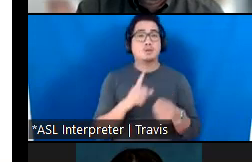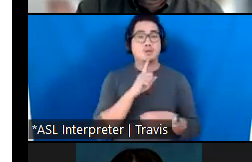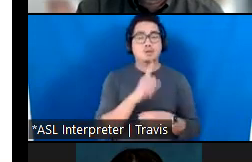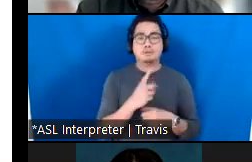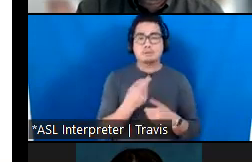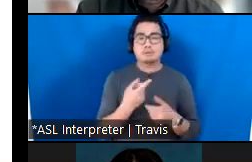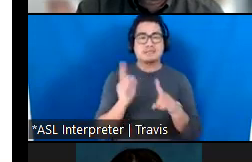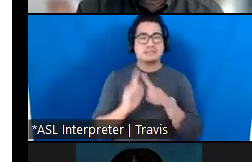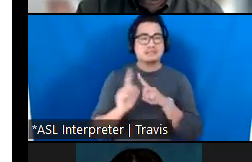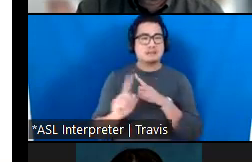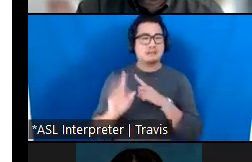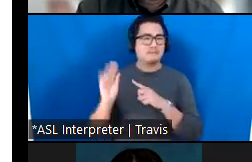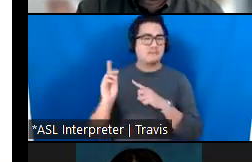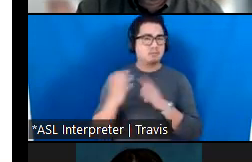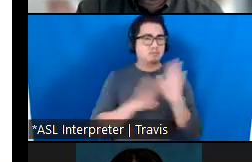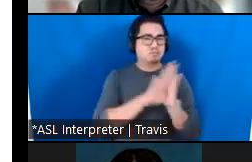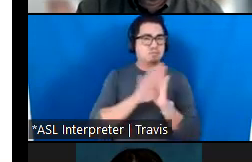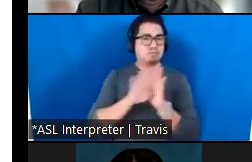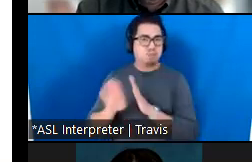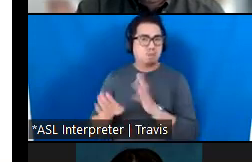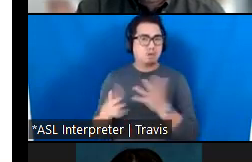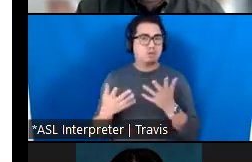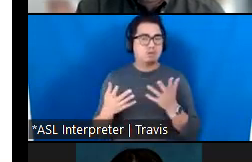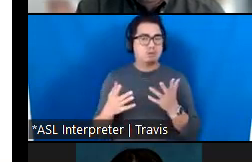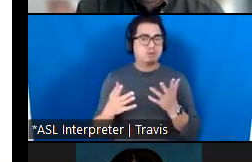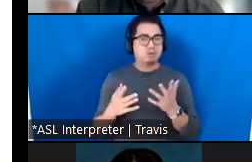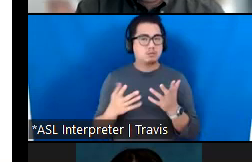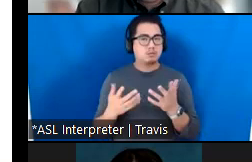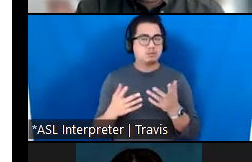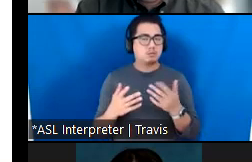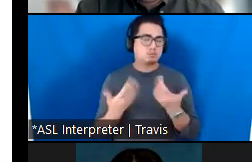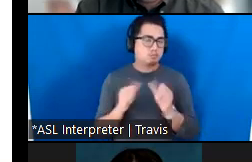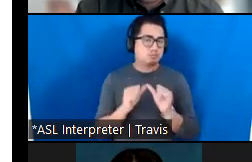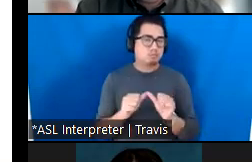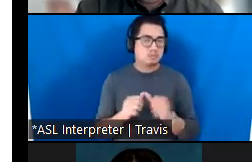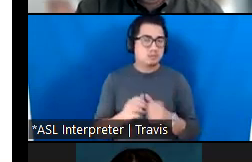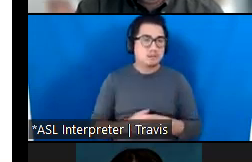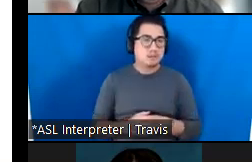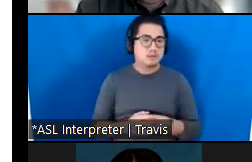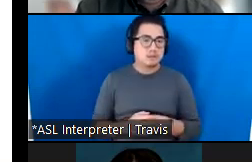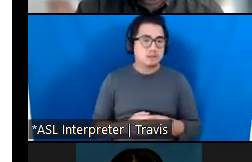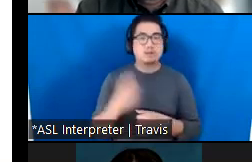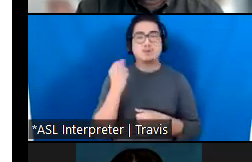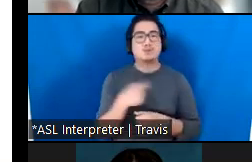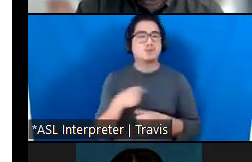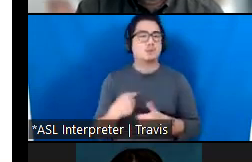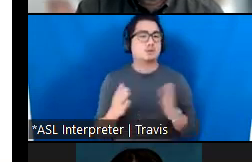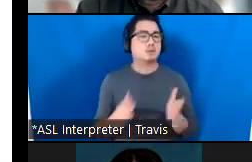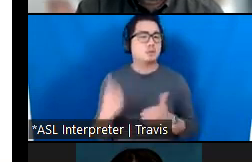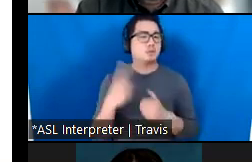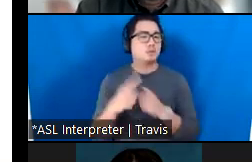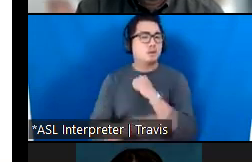good news, but it's still significant. And we are continuing to prepare for the fall and the winter. During